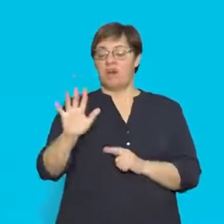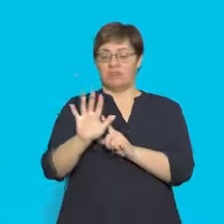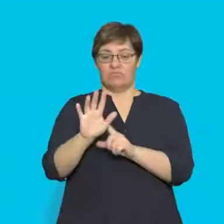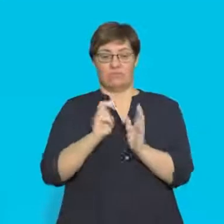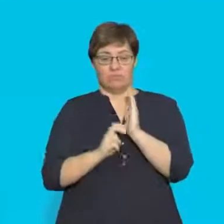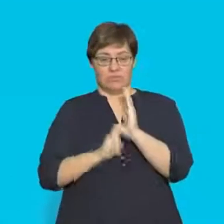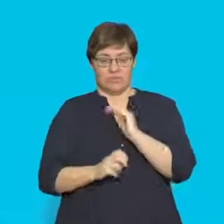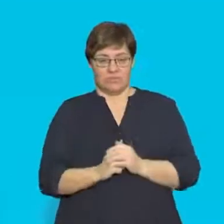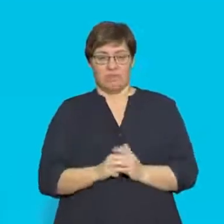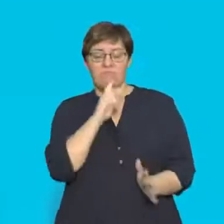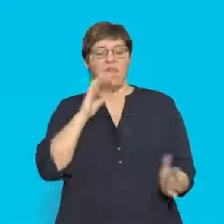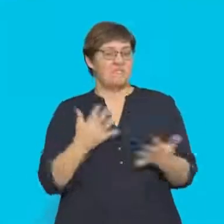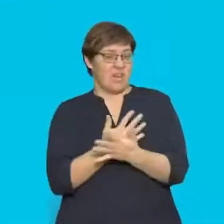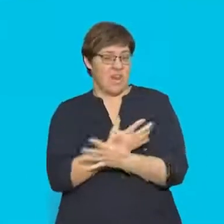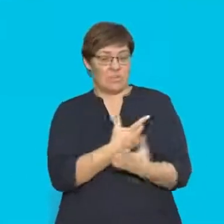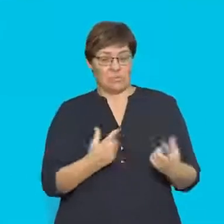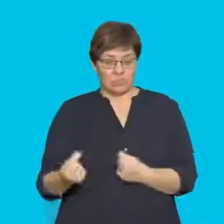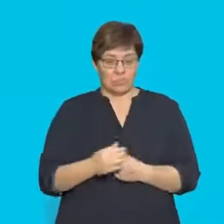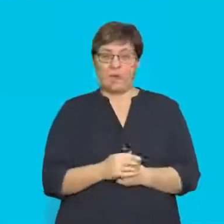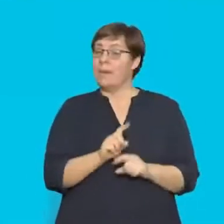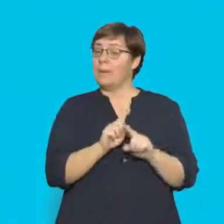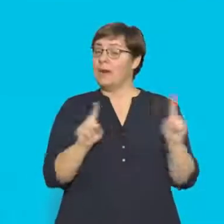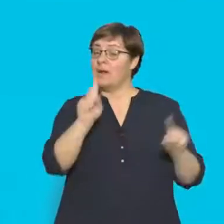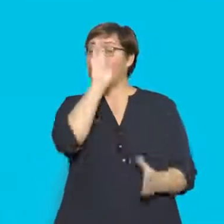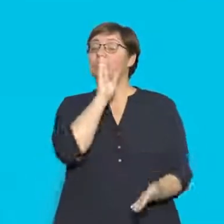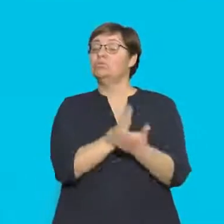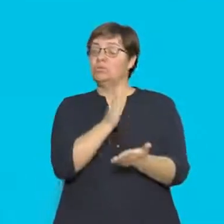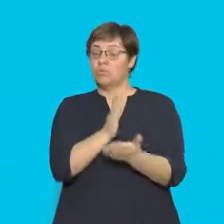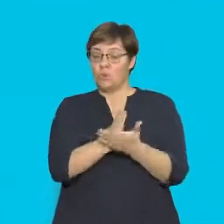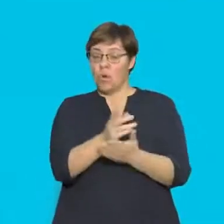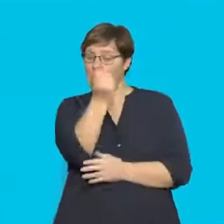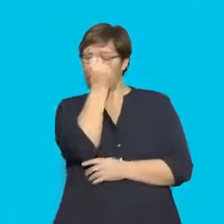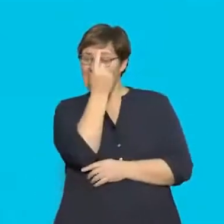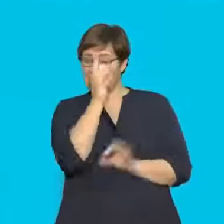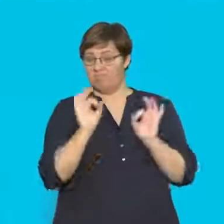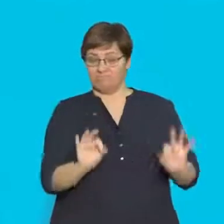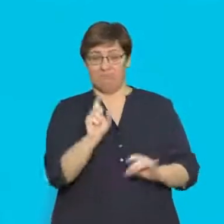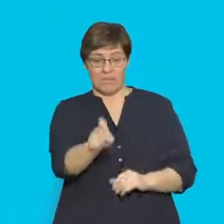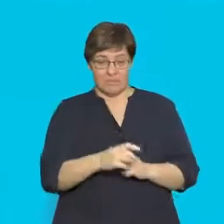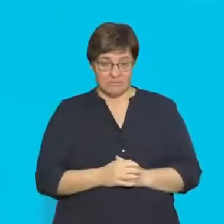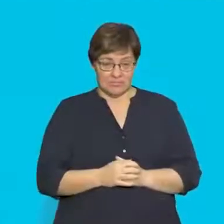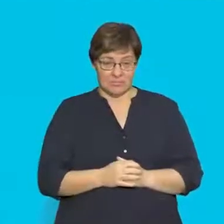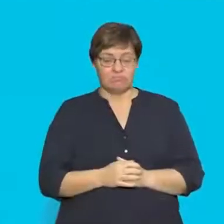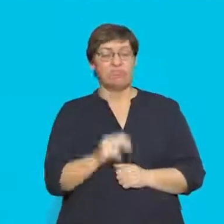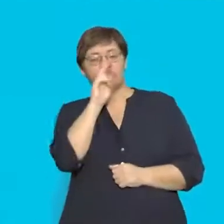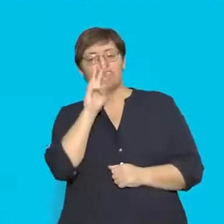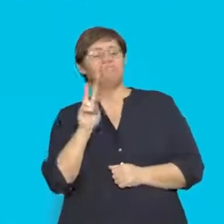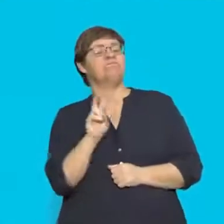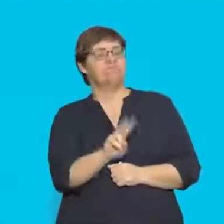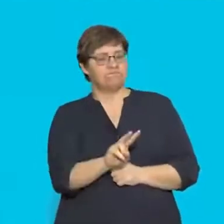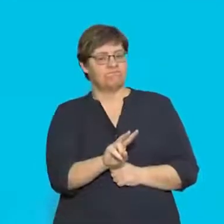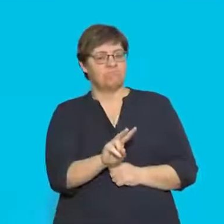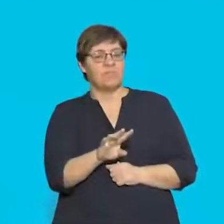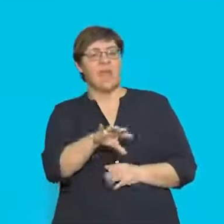right-hand rule. We're going to do this quite quickly, but we must make sure that we understand it. So let's go and look at